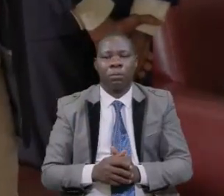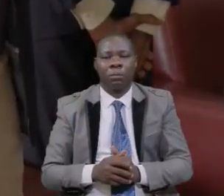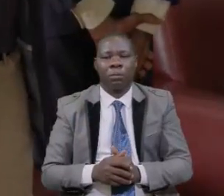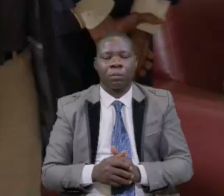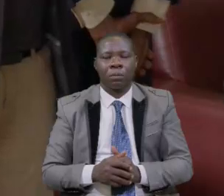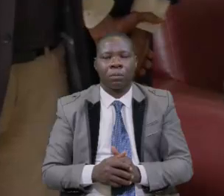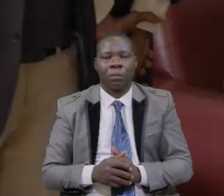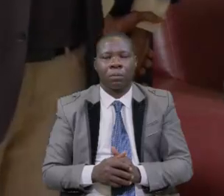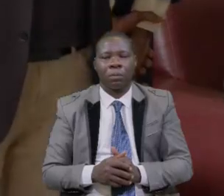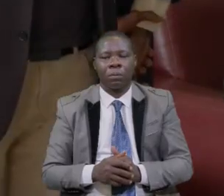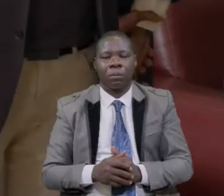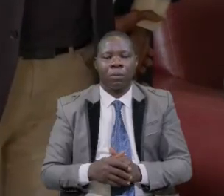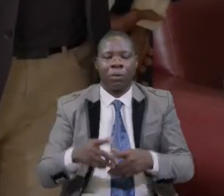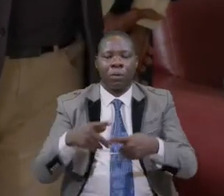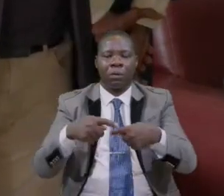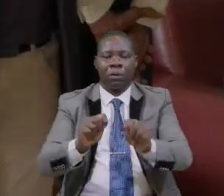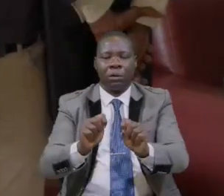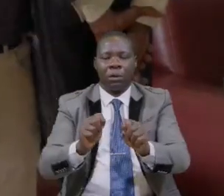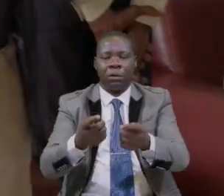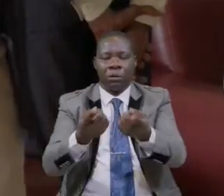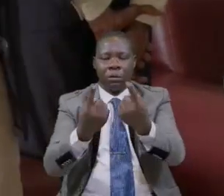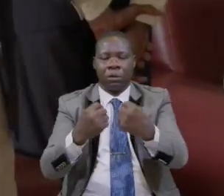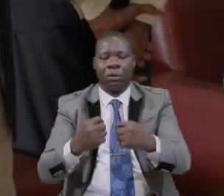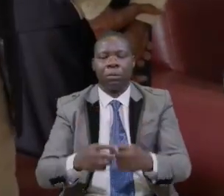Trials come.